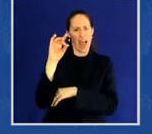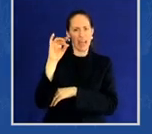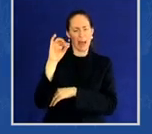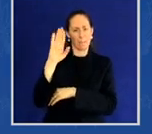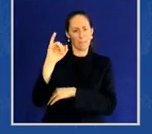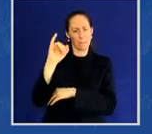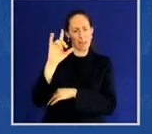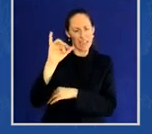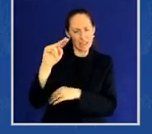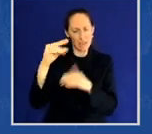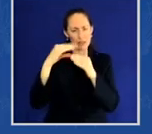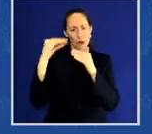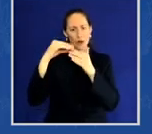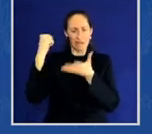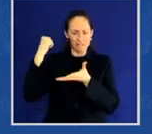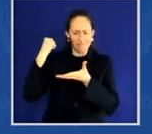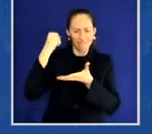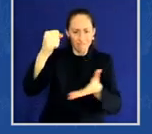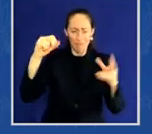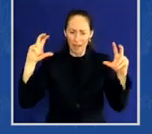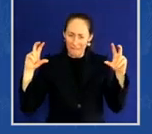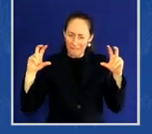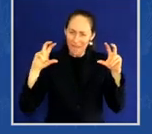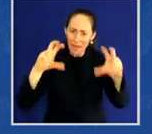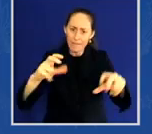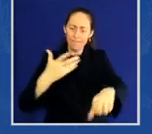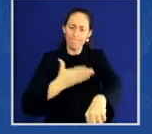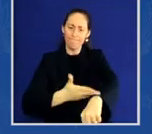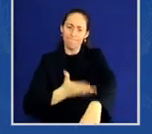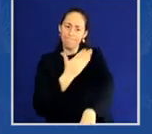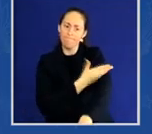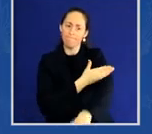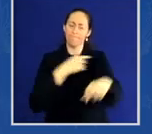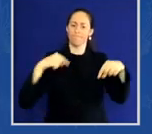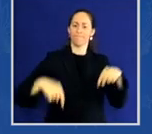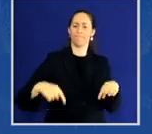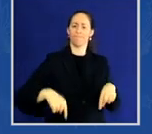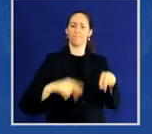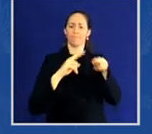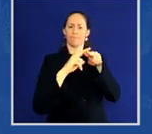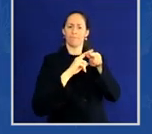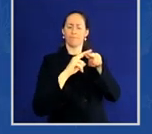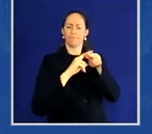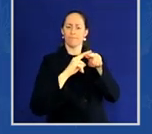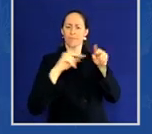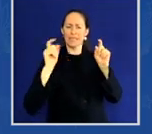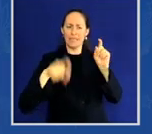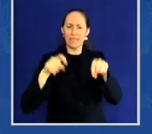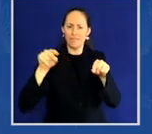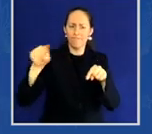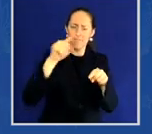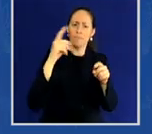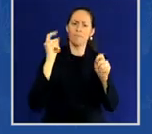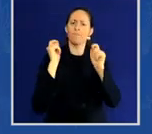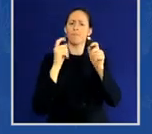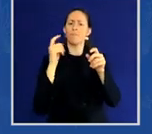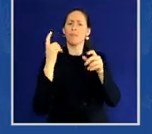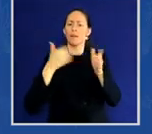America needs a rail network that offers frequent, reliable, sustainable, and equitable train